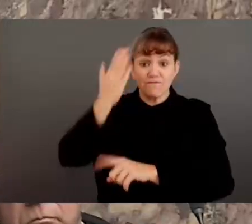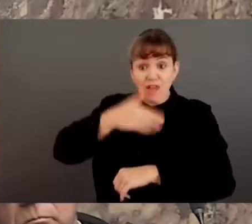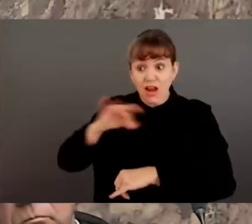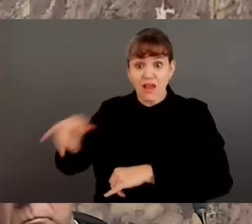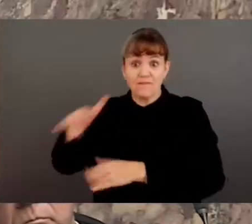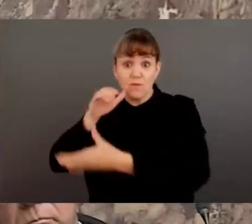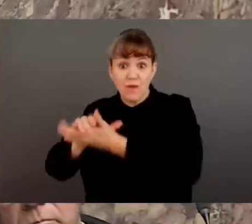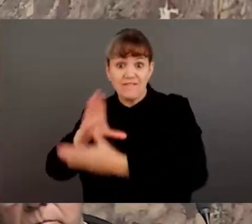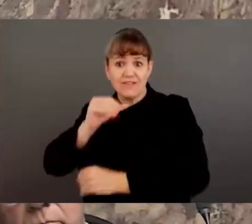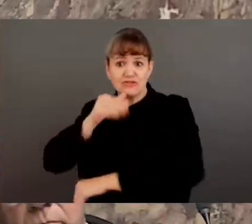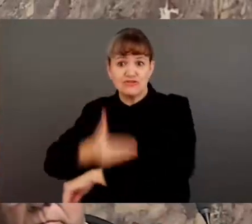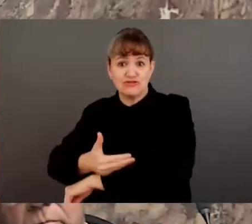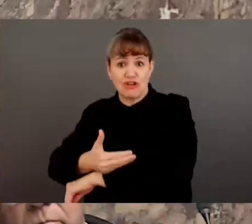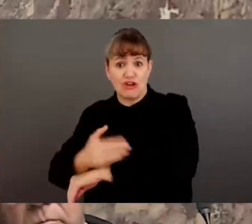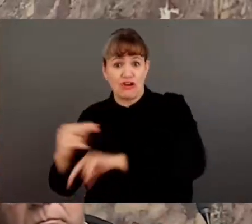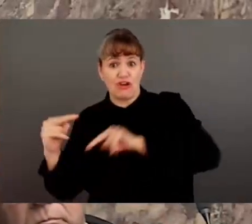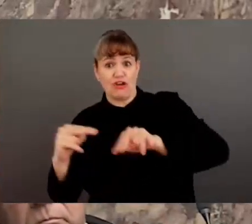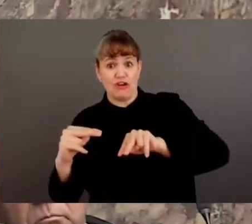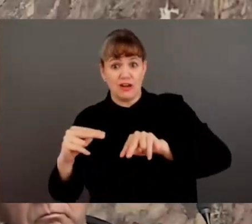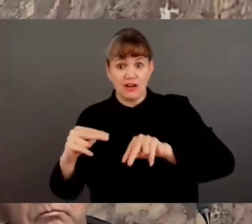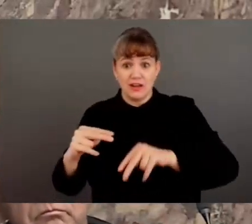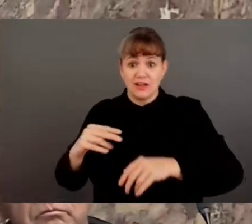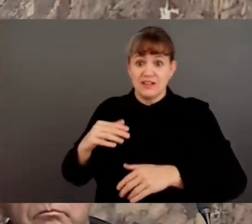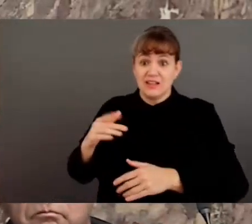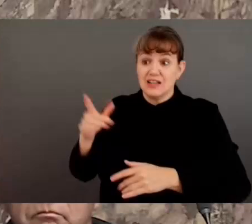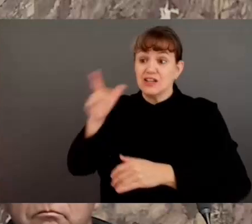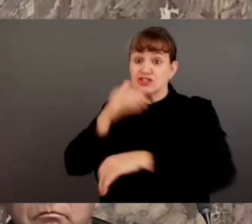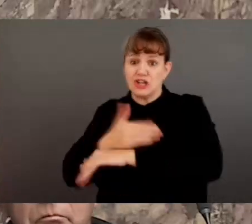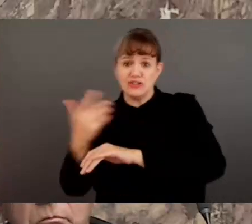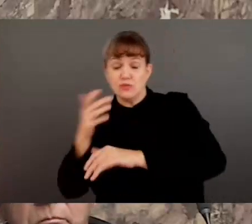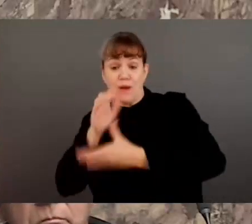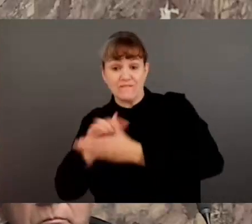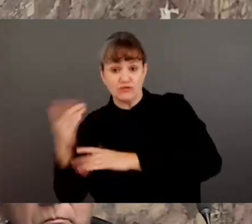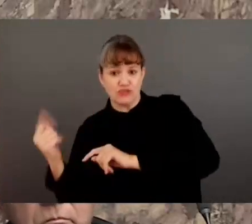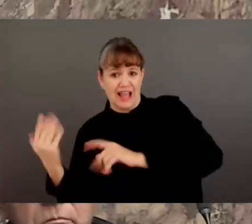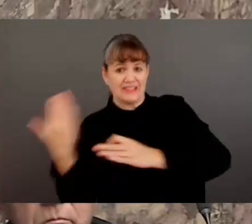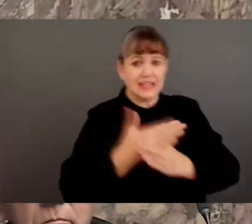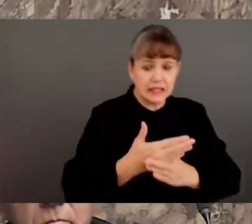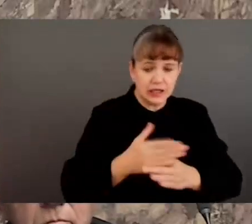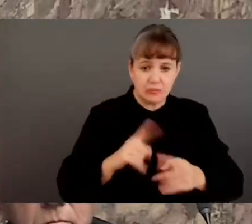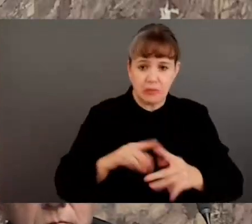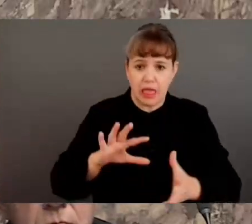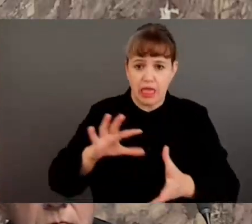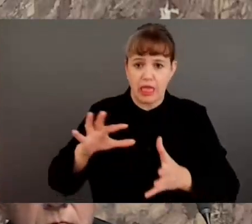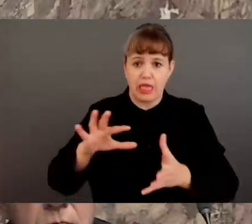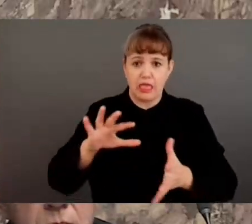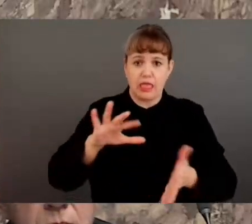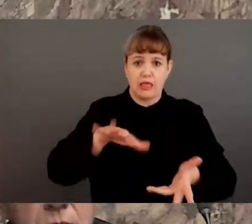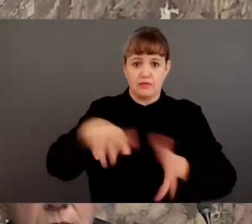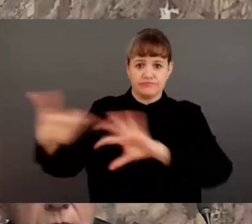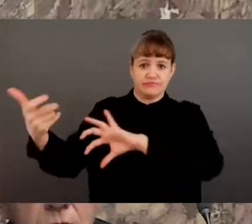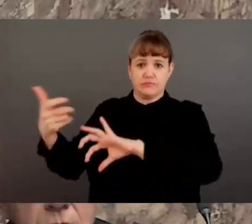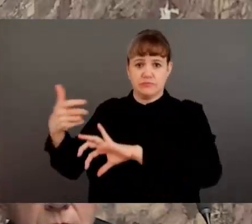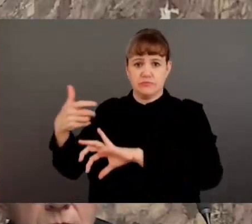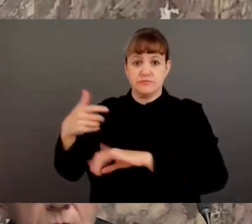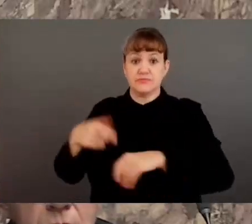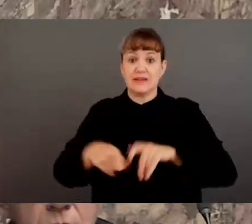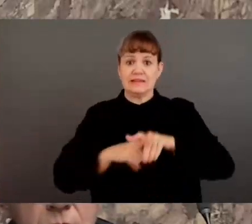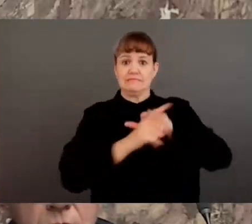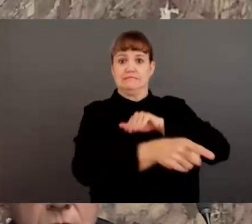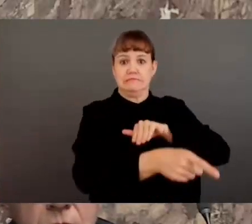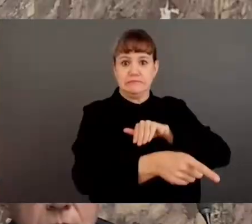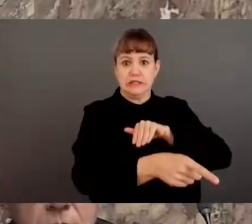He's since fled the country to keep his family safe, fearing the attackers will, quote, finish the job. People